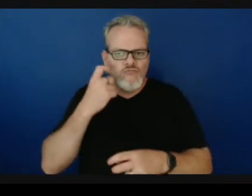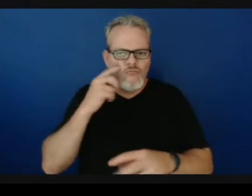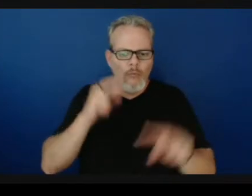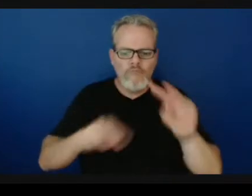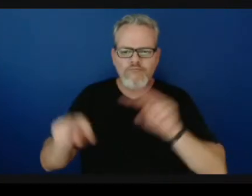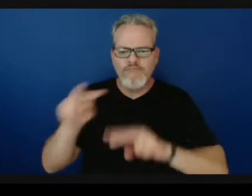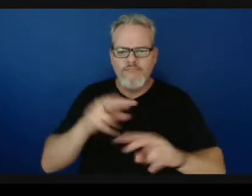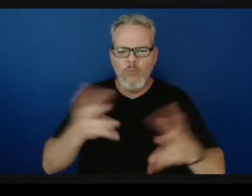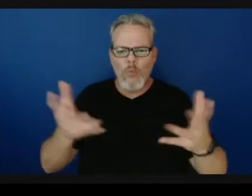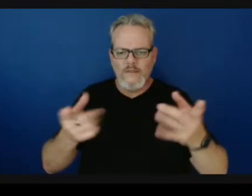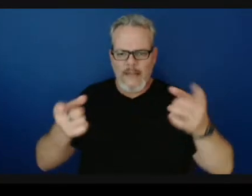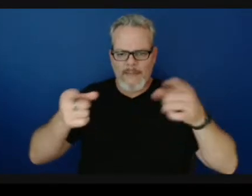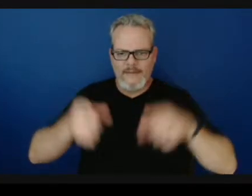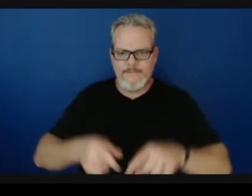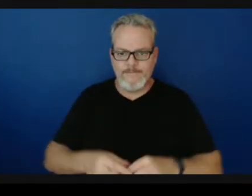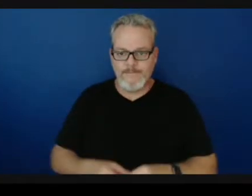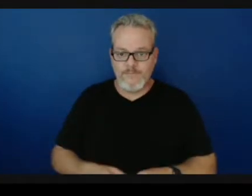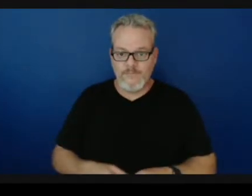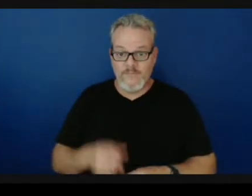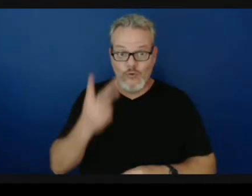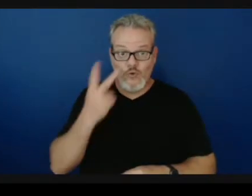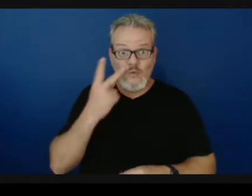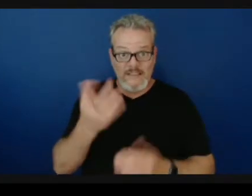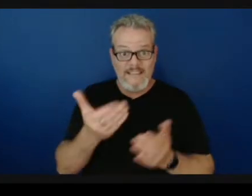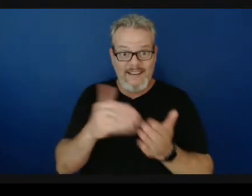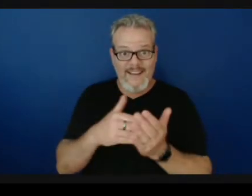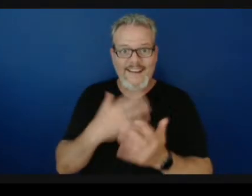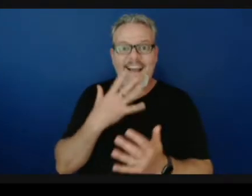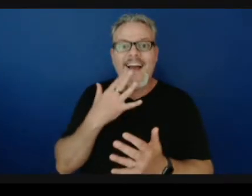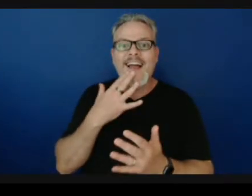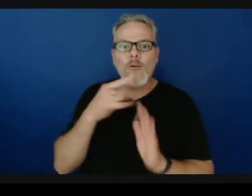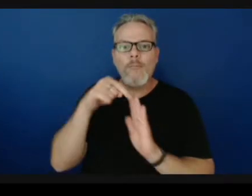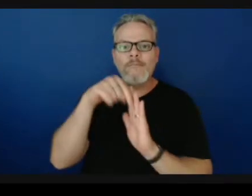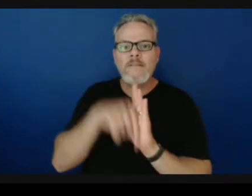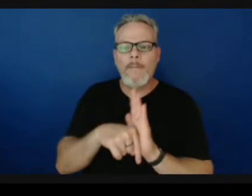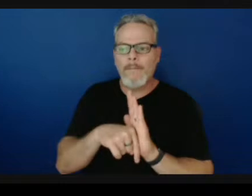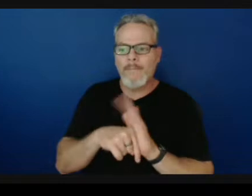So those are the events here colored by depth. If we can